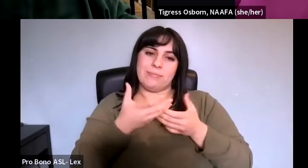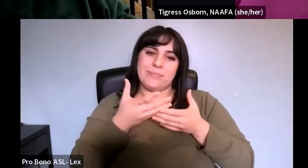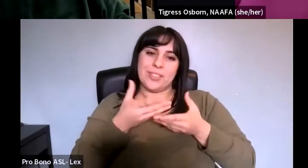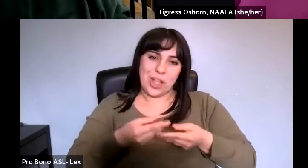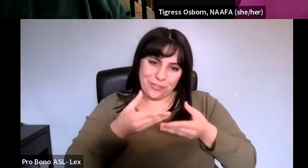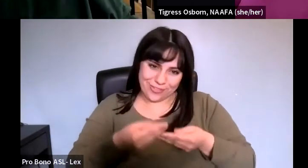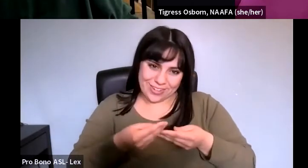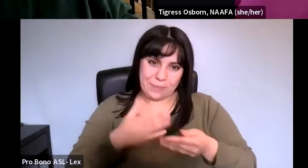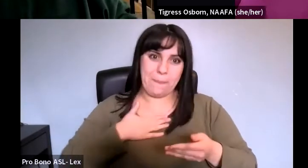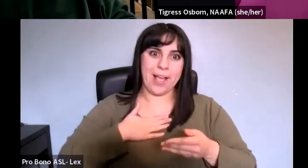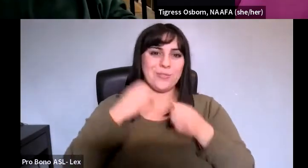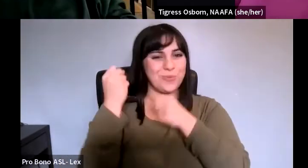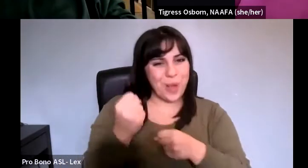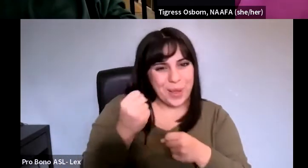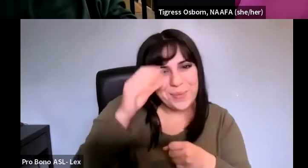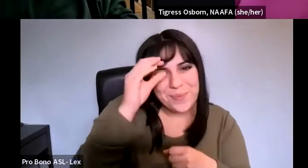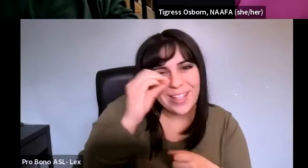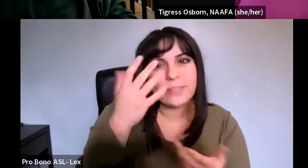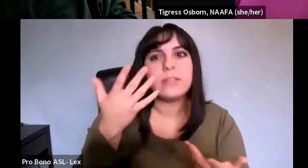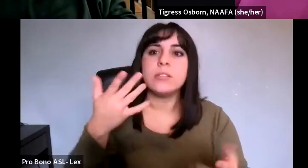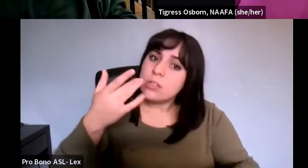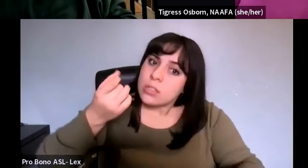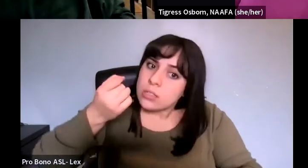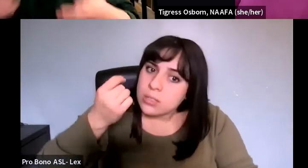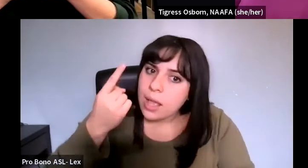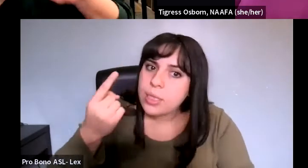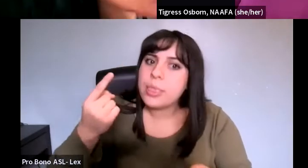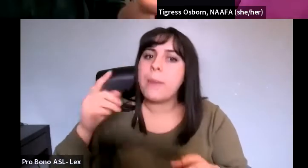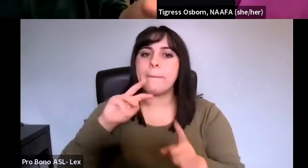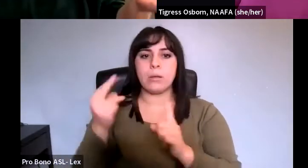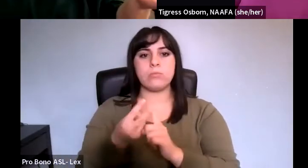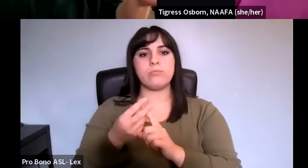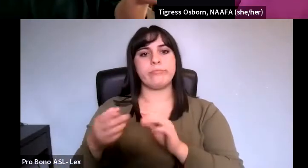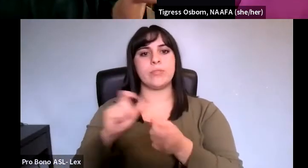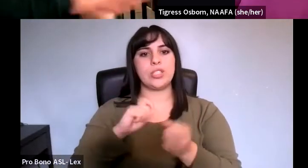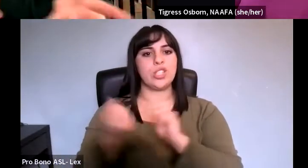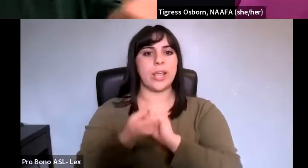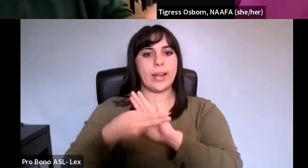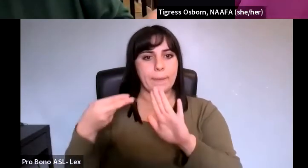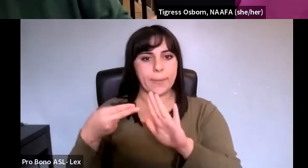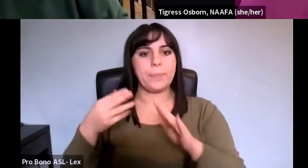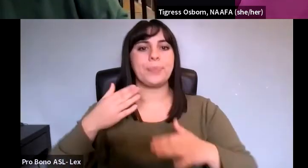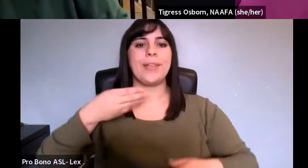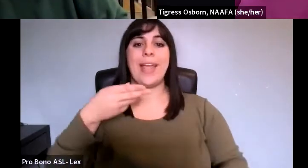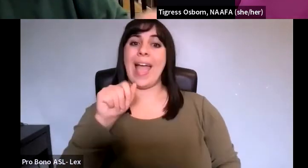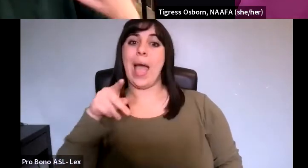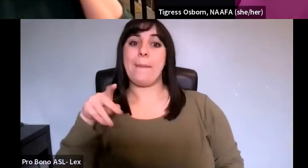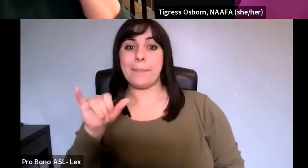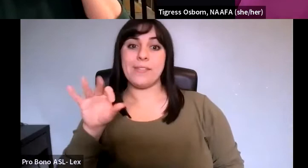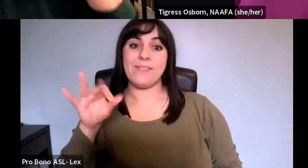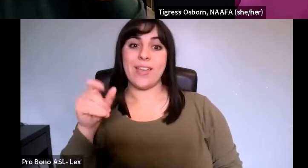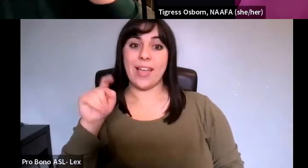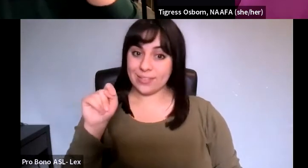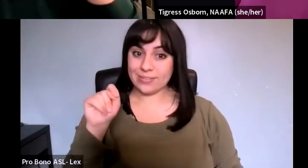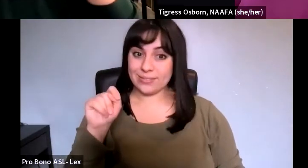So I could see the point in calling it Happy Fat, and making it more sort of, hey, I'm not threatening. Hee